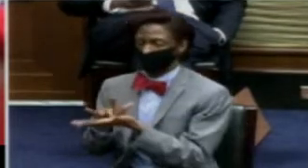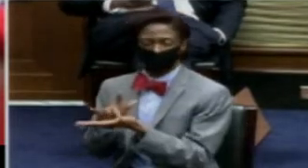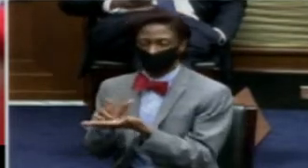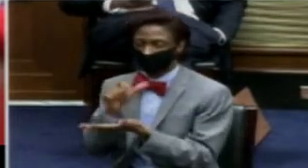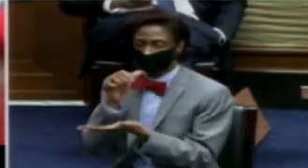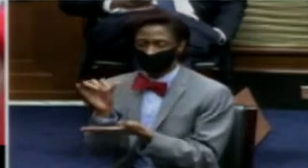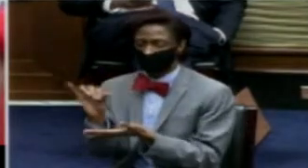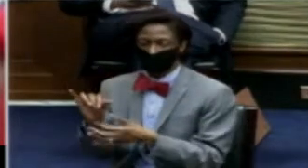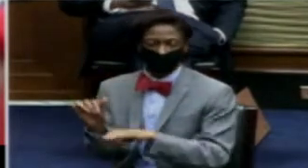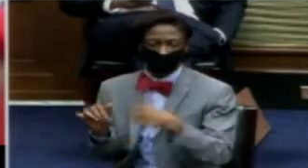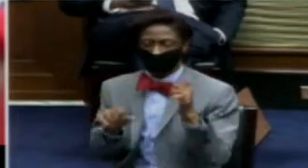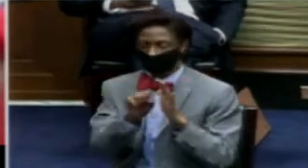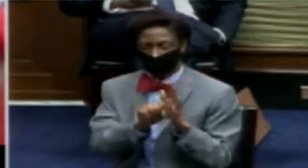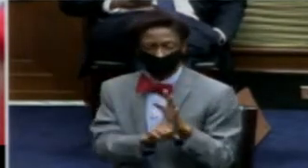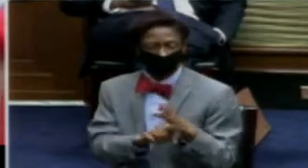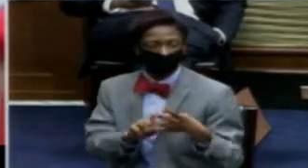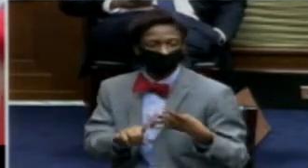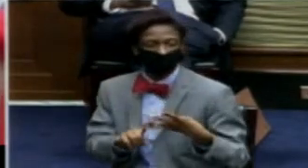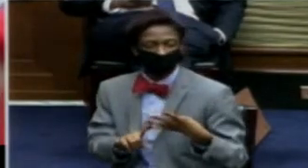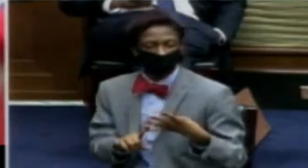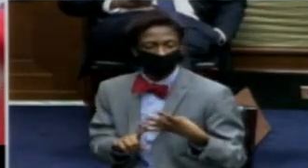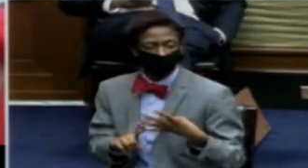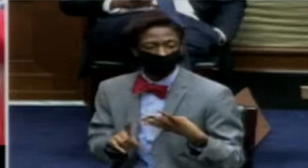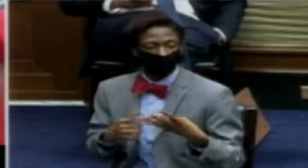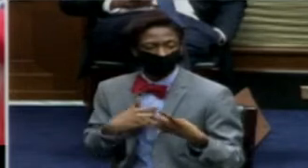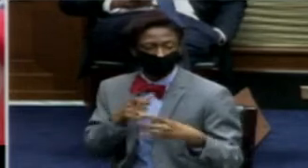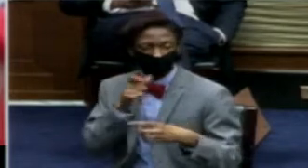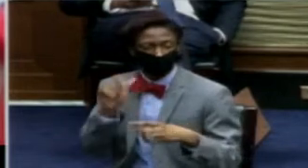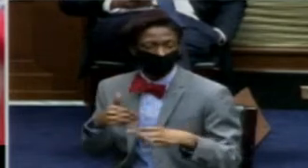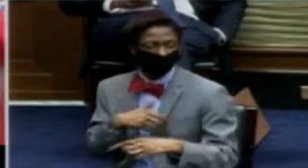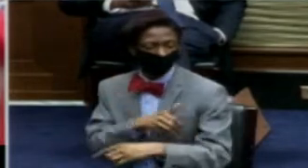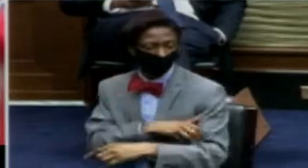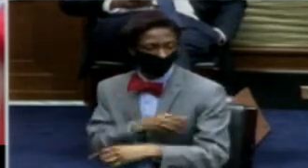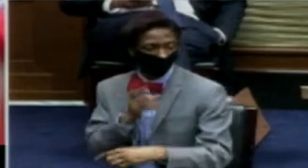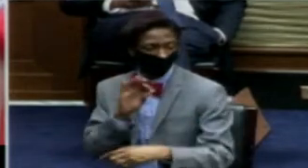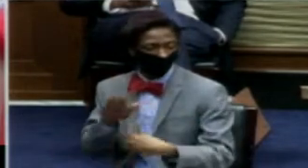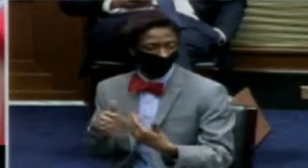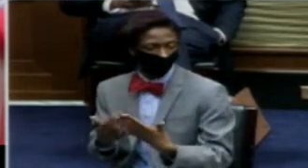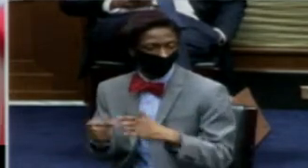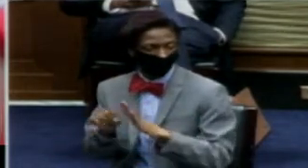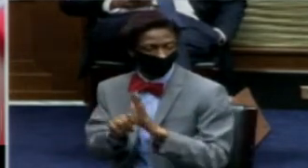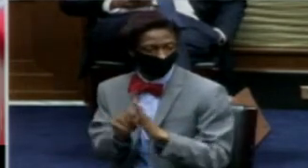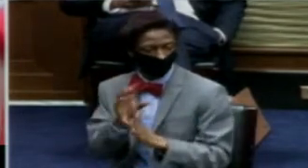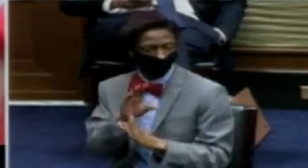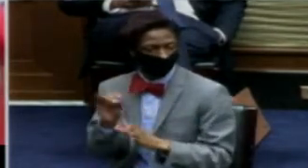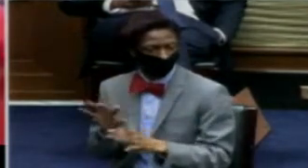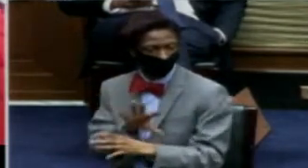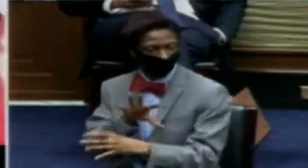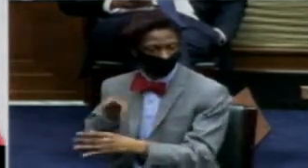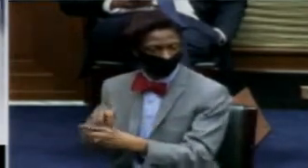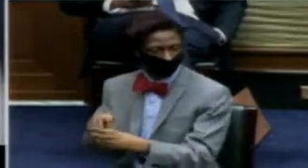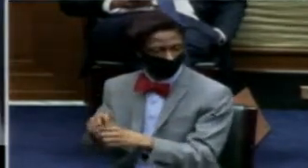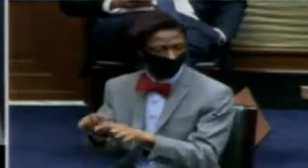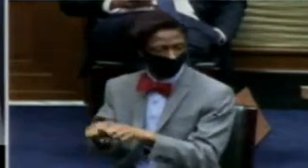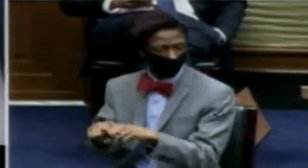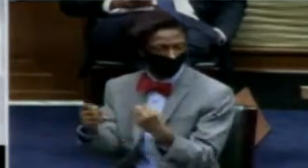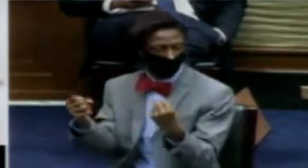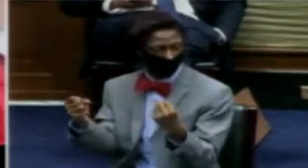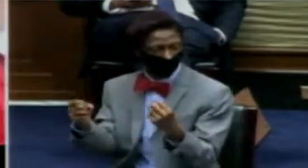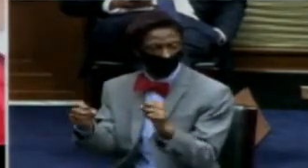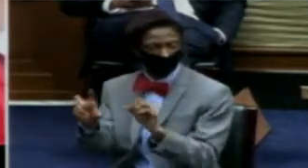no one state should be home to and legislate for and have power over the capital of all the states. And even breaking the District of